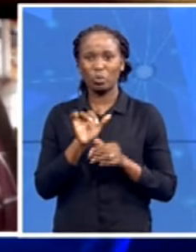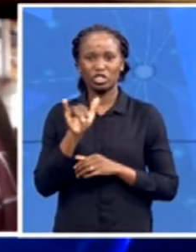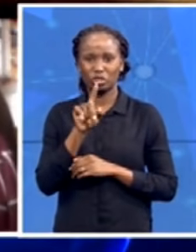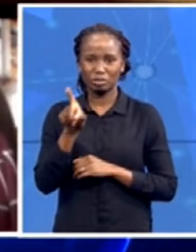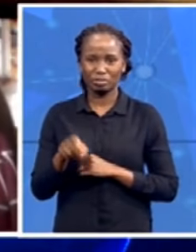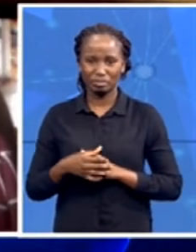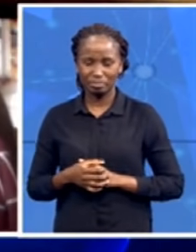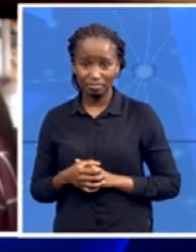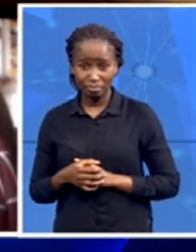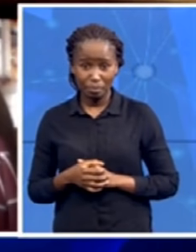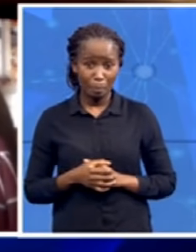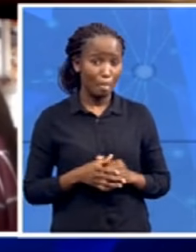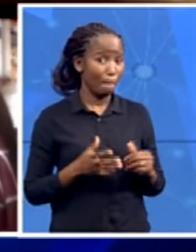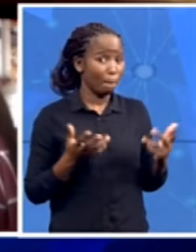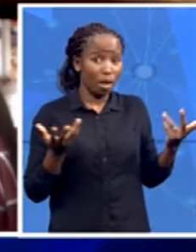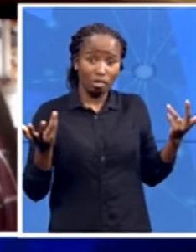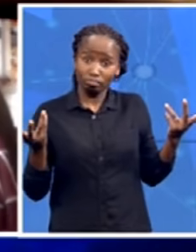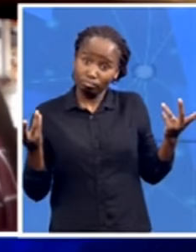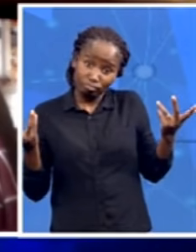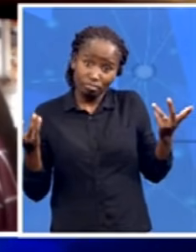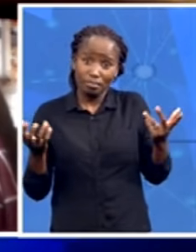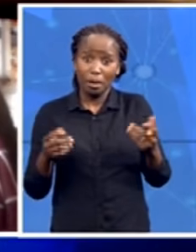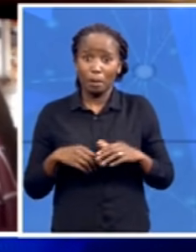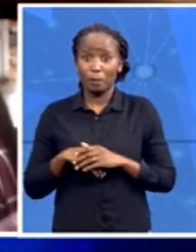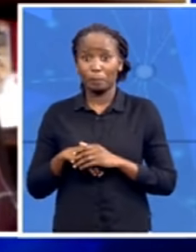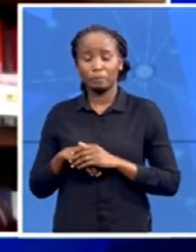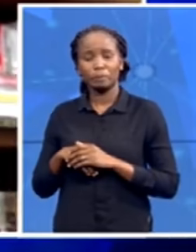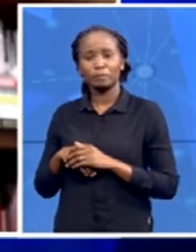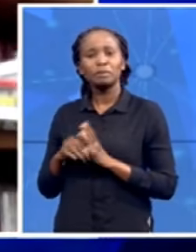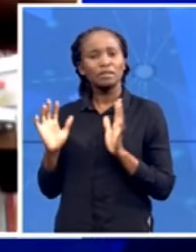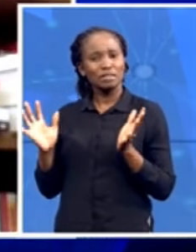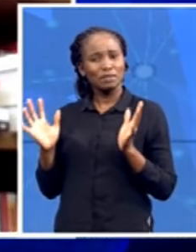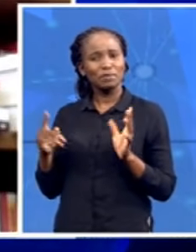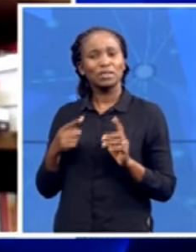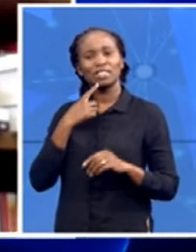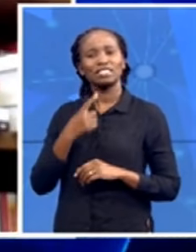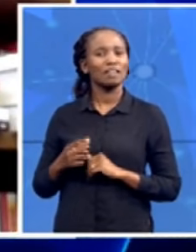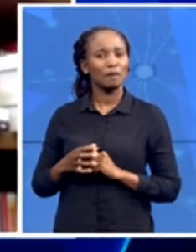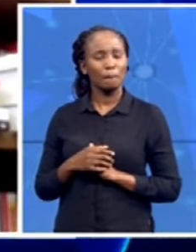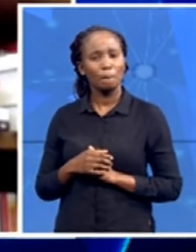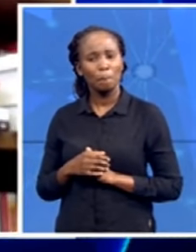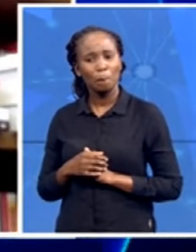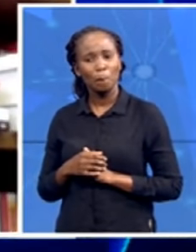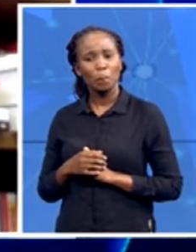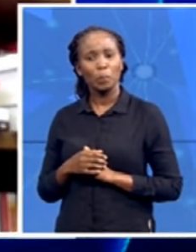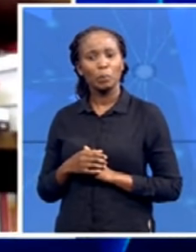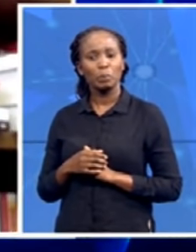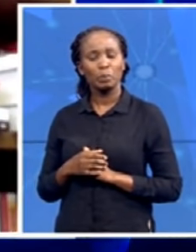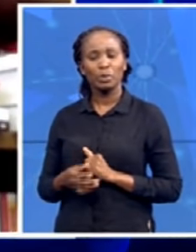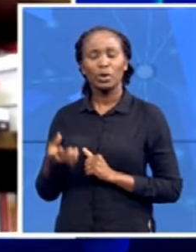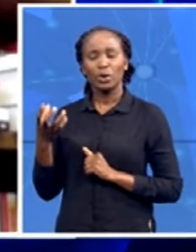You also pointed out earlier on that they are a leftist organization. So they